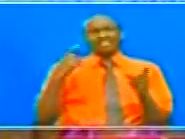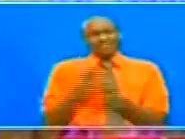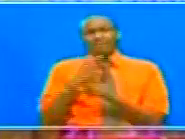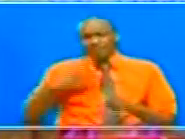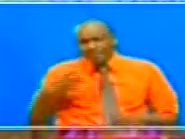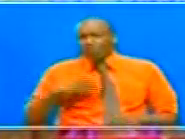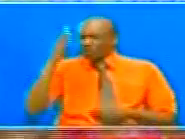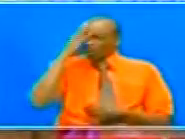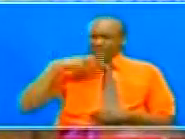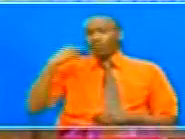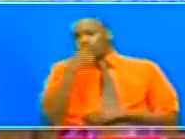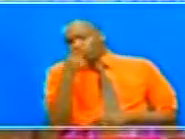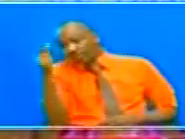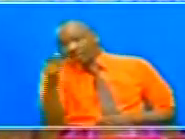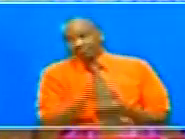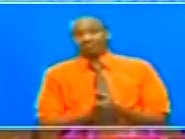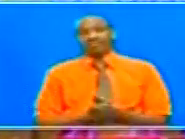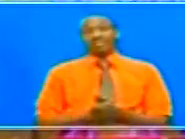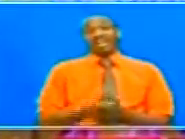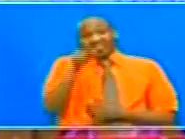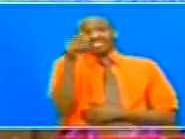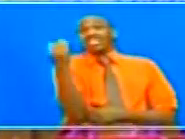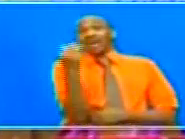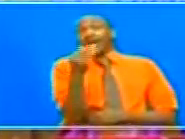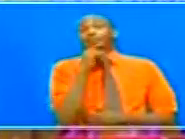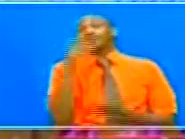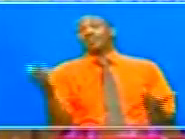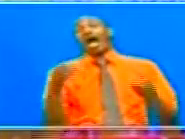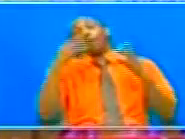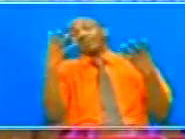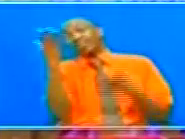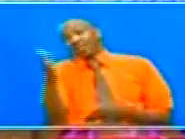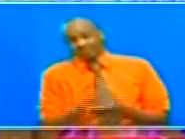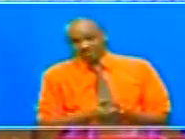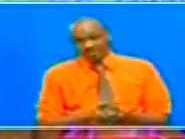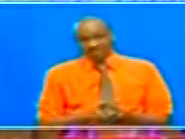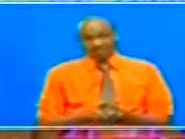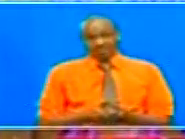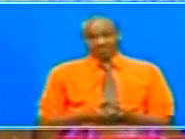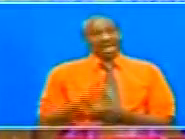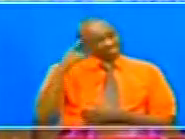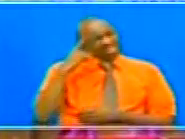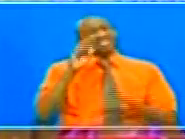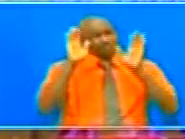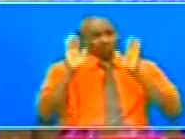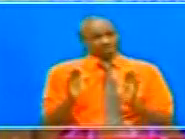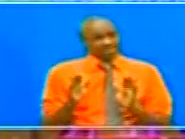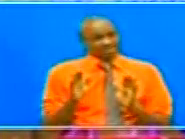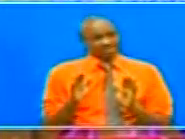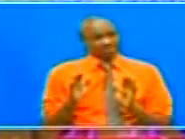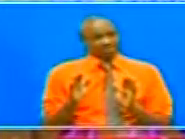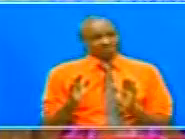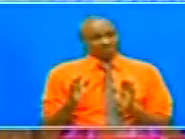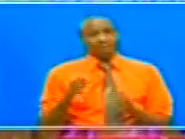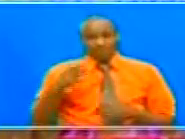the main culprits. How many of these young boys are out in the country? And that's, I think, why they took that. I think it's very important that,